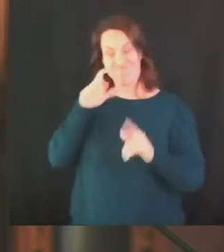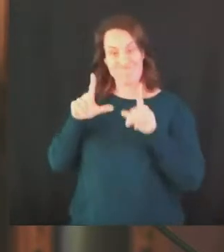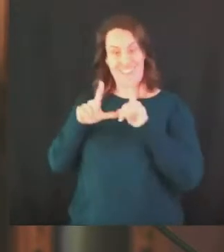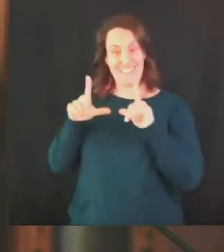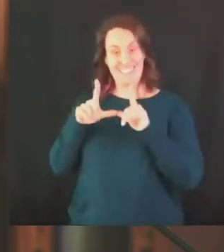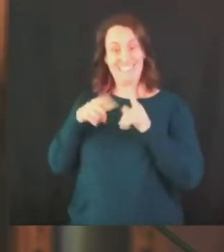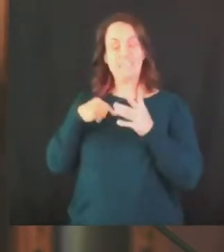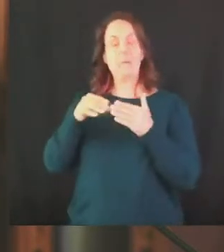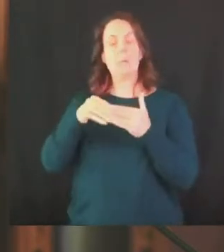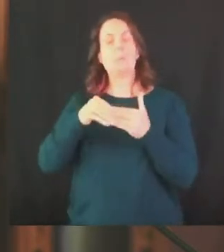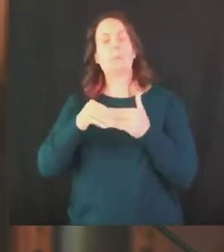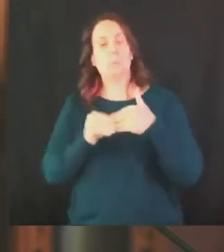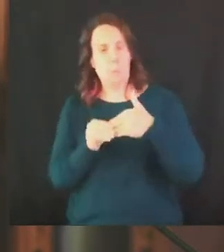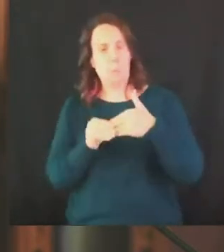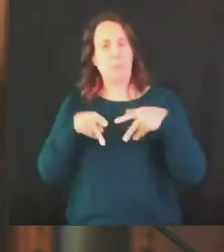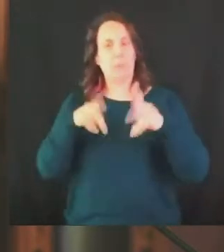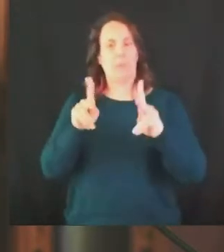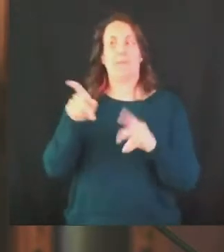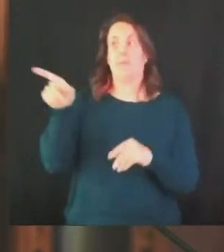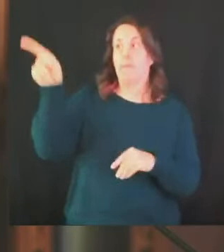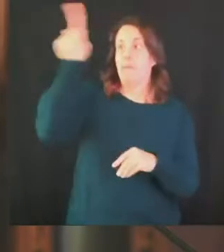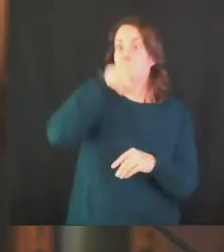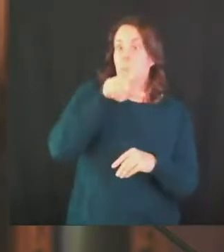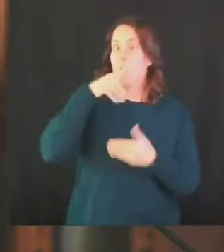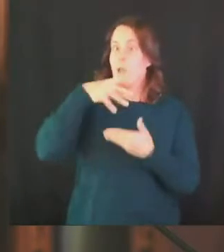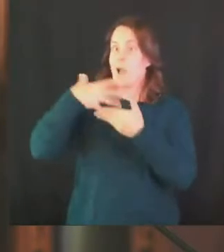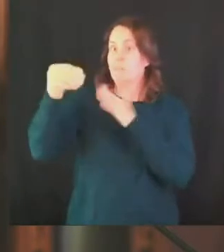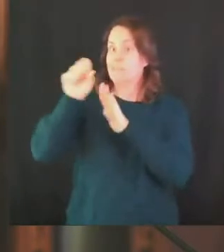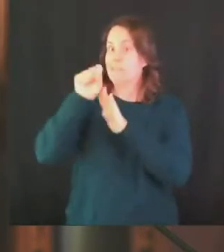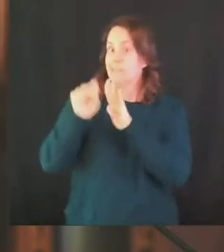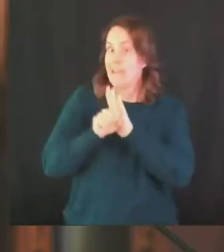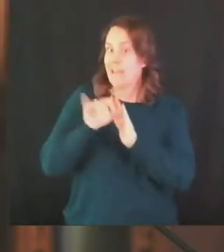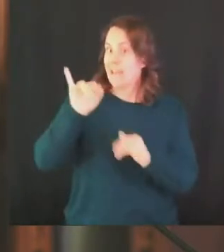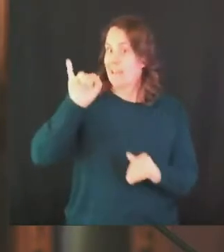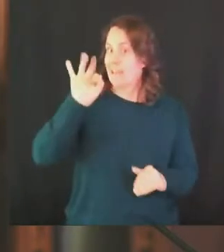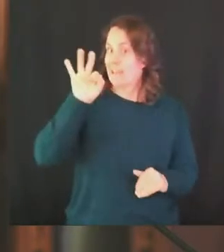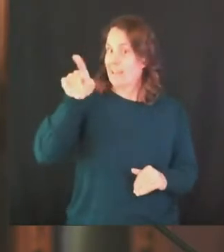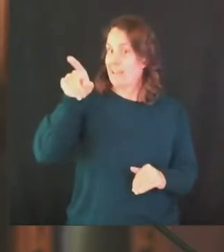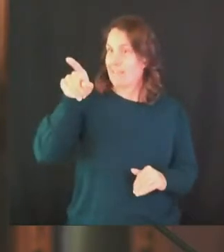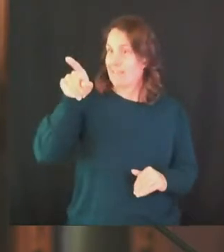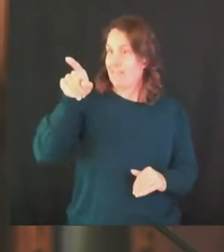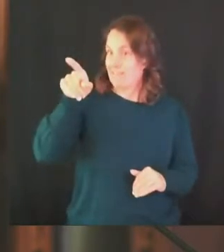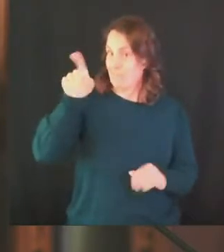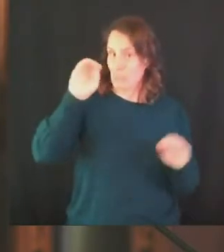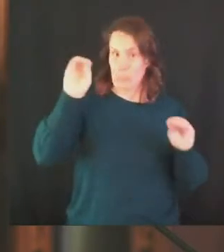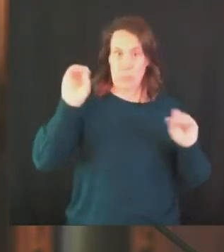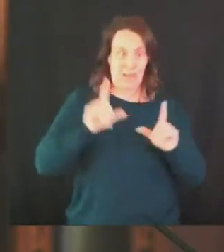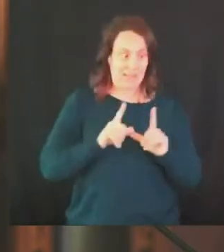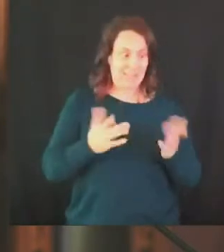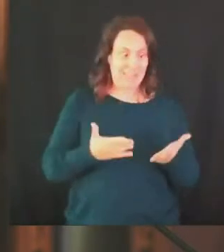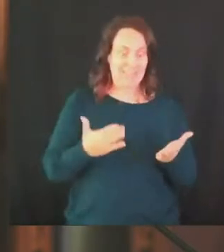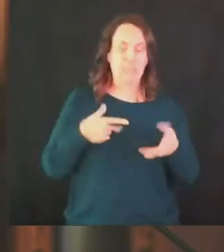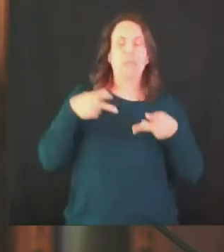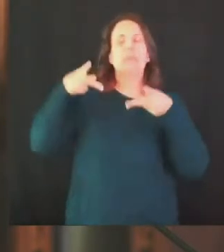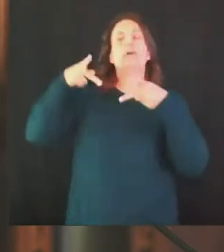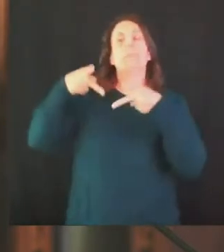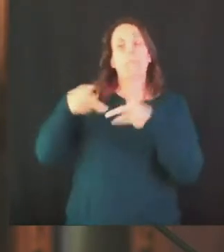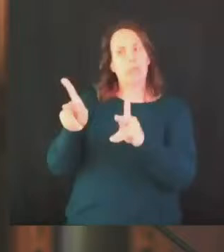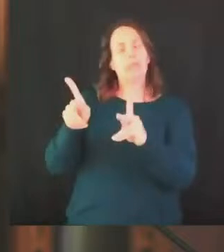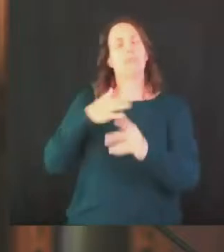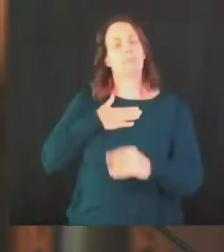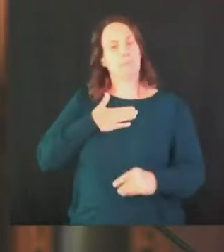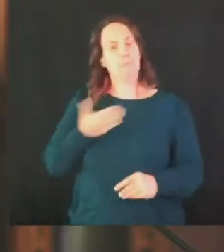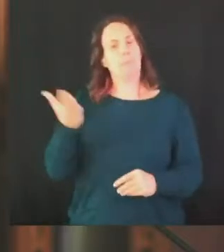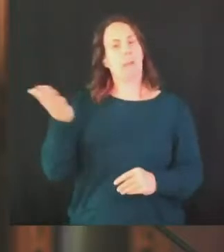you know, a number of our hospital systems have footprints in a variety of states, and they have